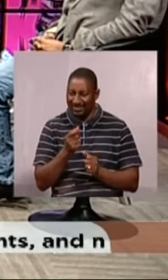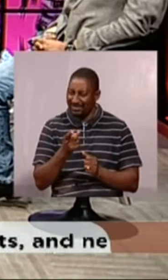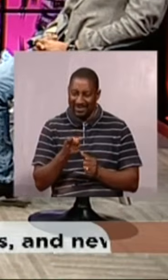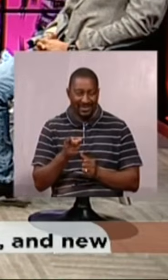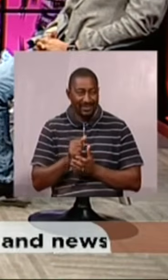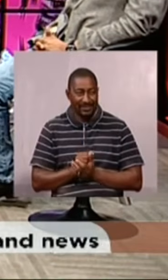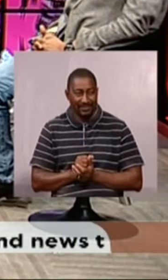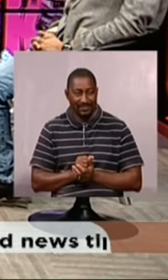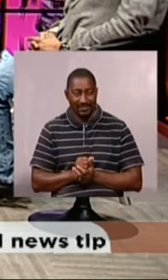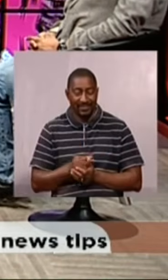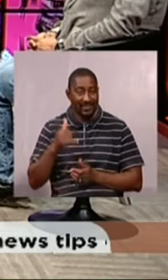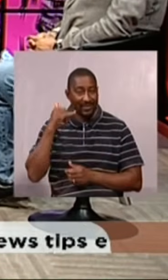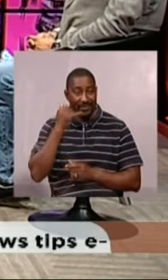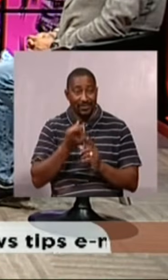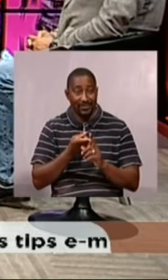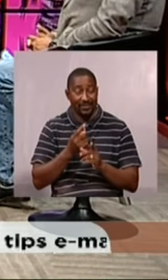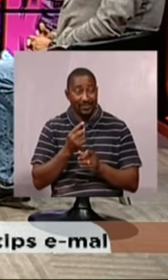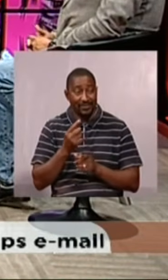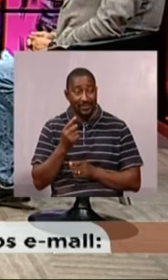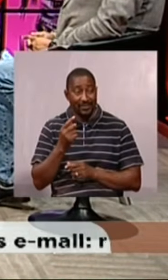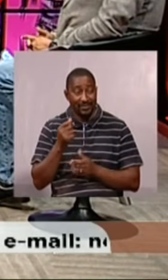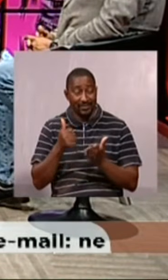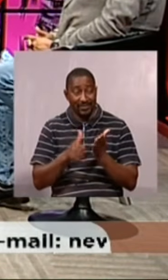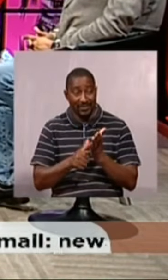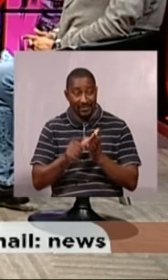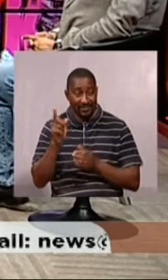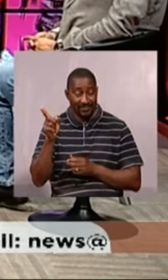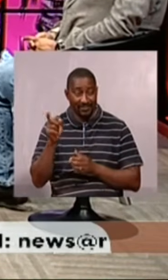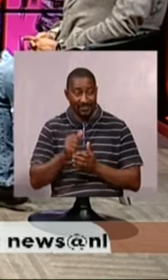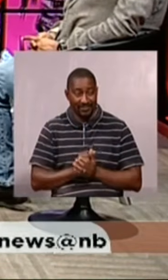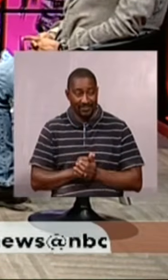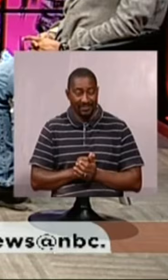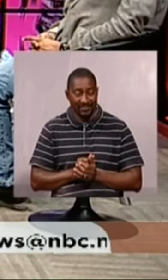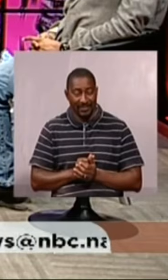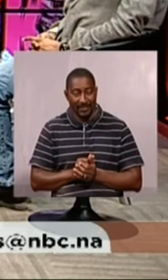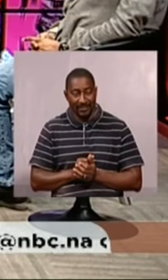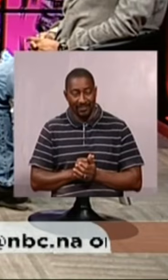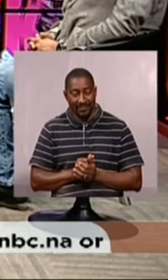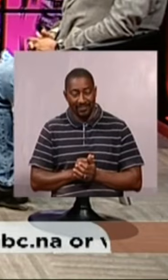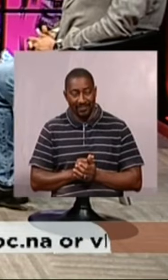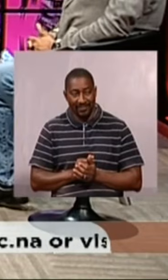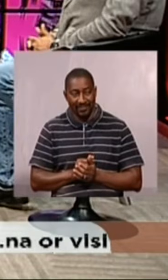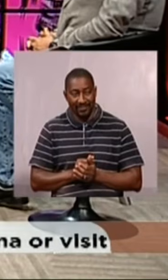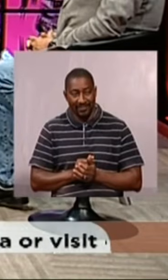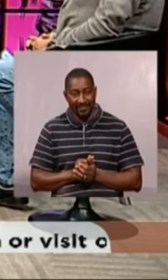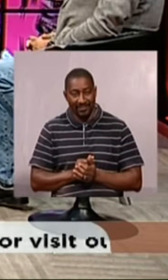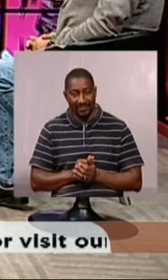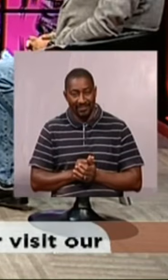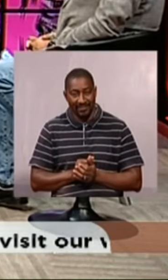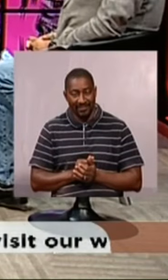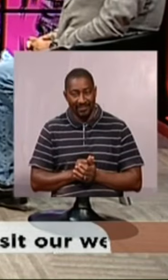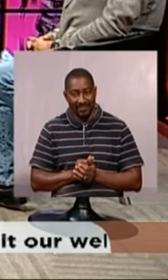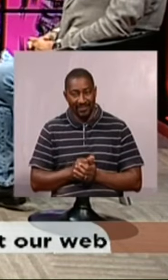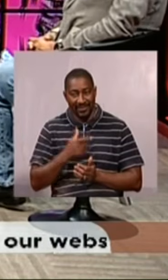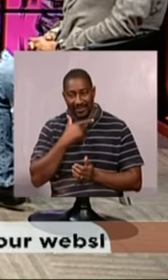have a caller from Mondangwa. Nesmus, very good evening. Thank you so much for calling us. Thanks, Jonas. Good evening to the viewers. Good evening to the